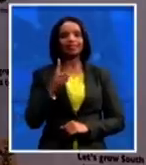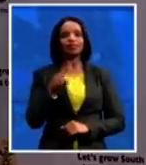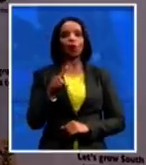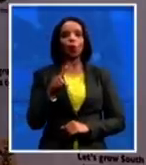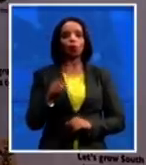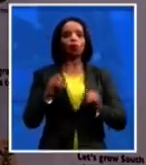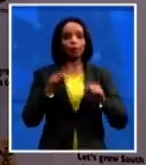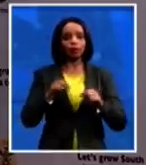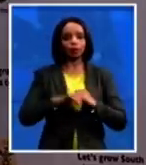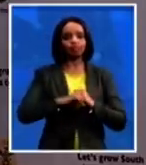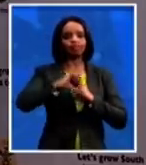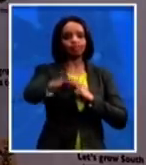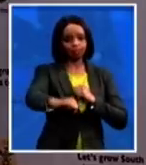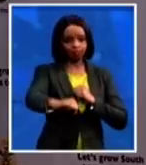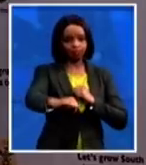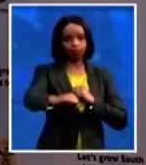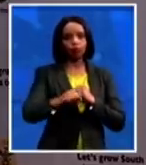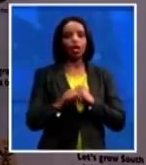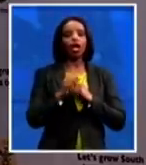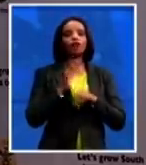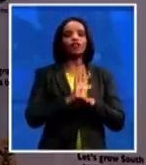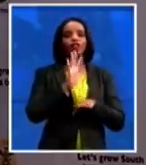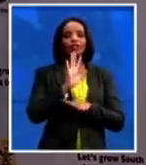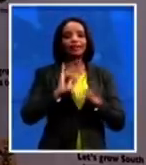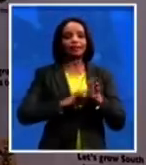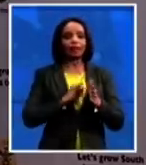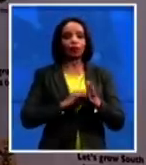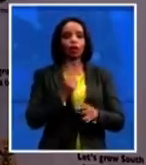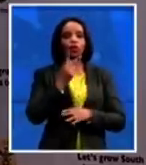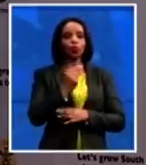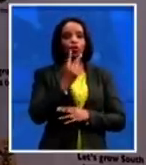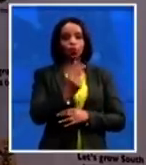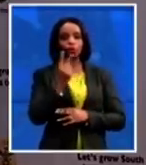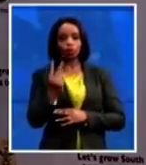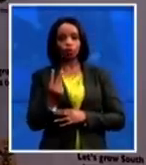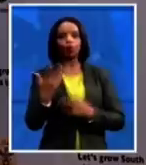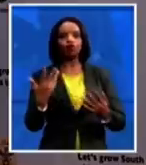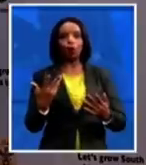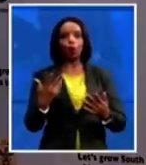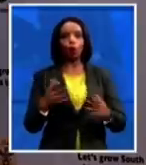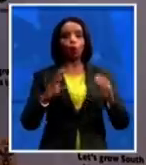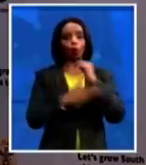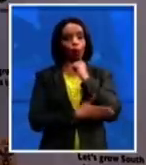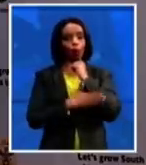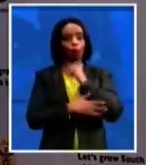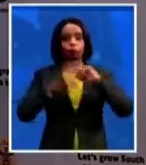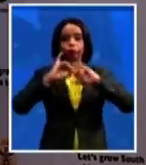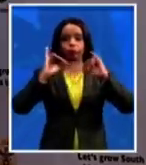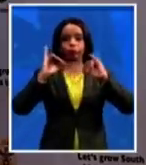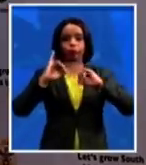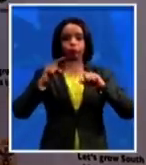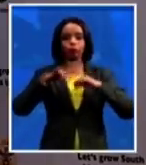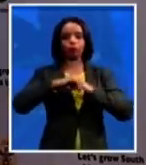2022 in terms of Section 27, subsection 5, paragraph C of the Disaster Management